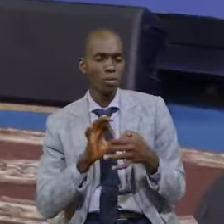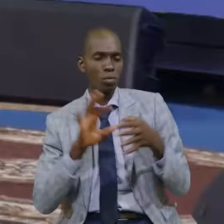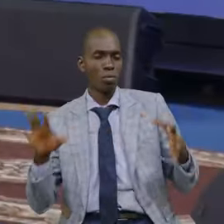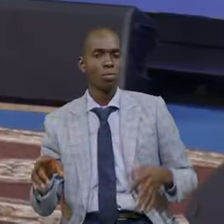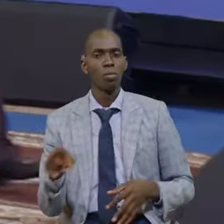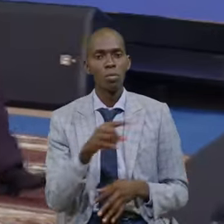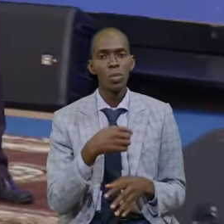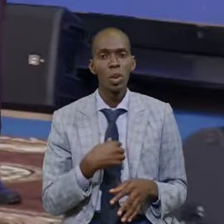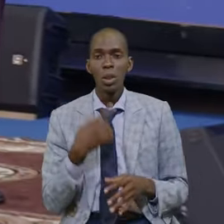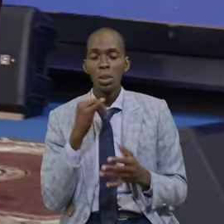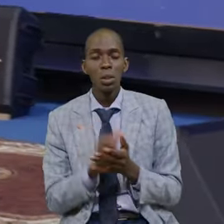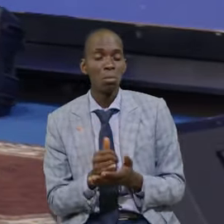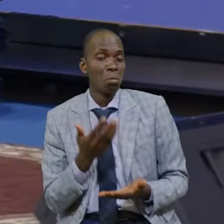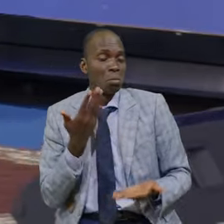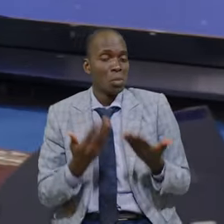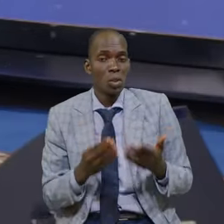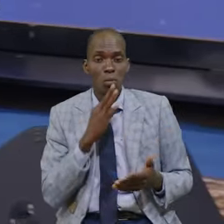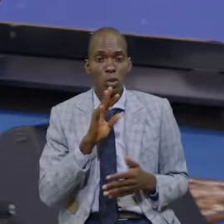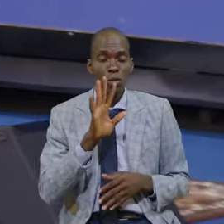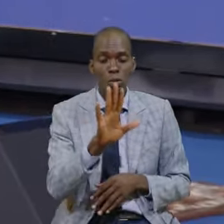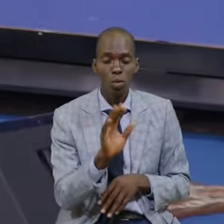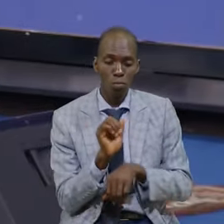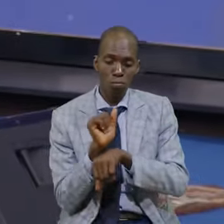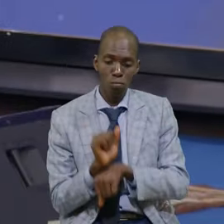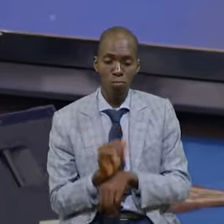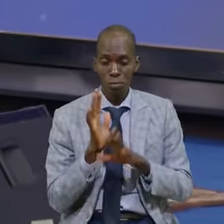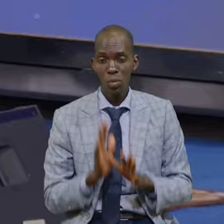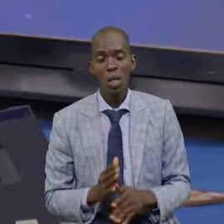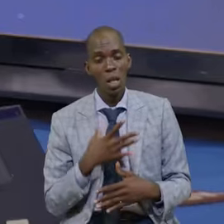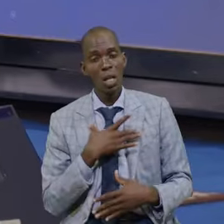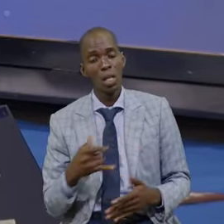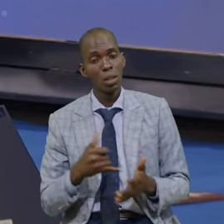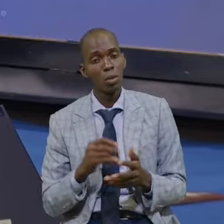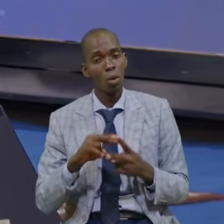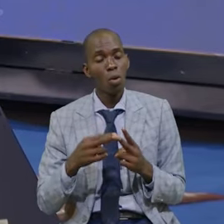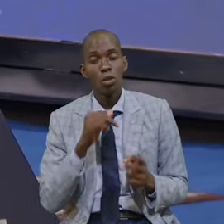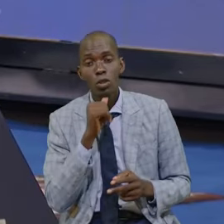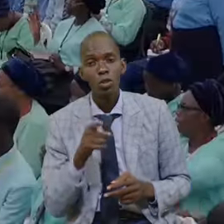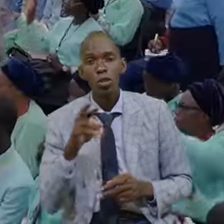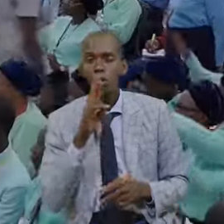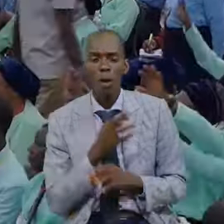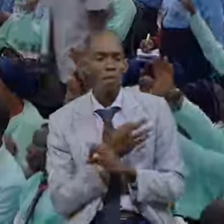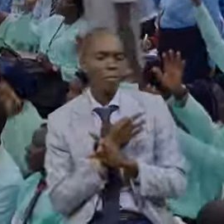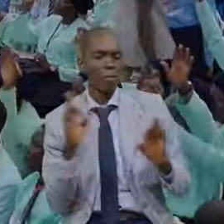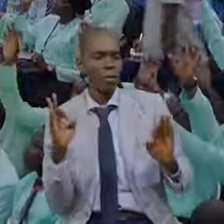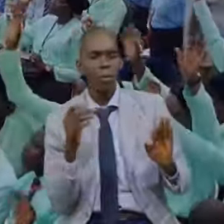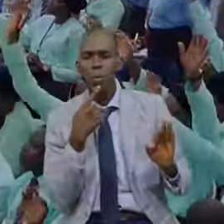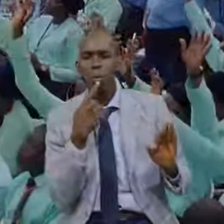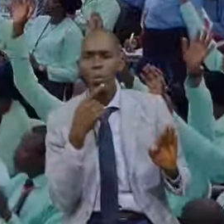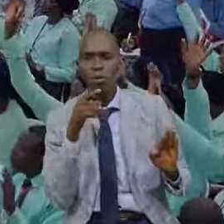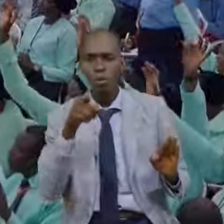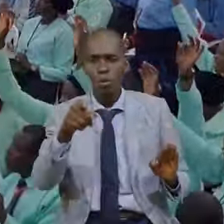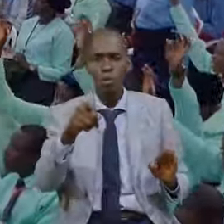your captor likes it or not, you're free. What are you?